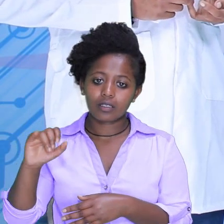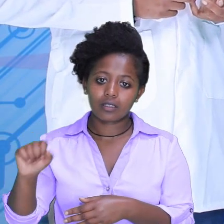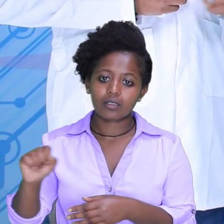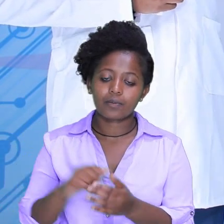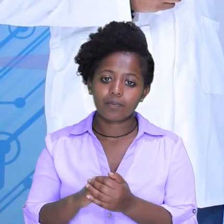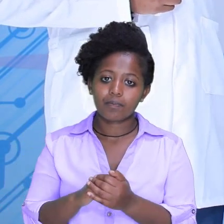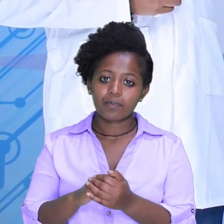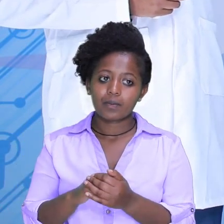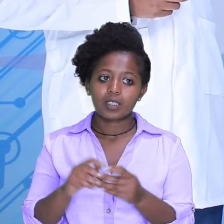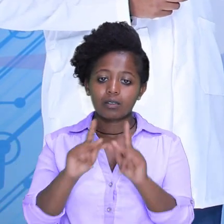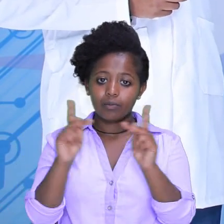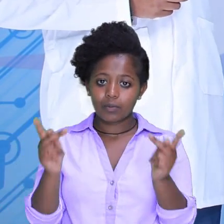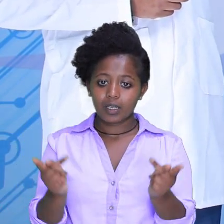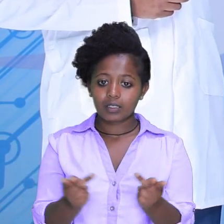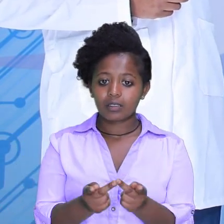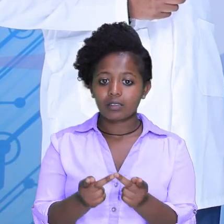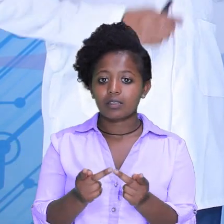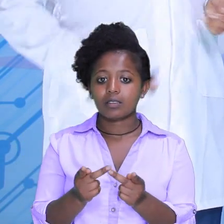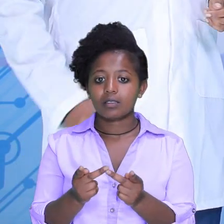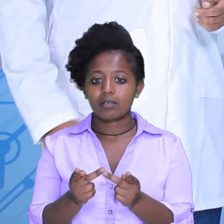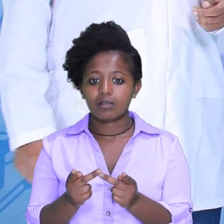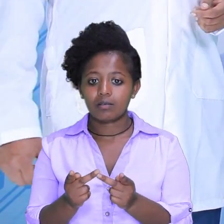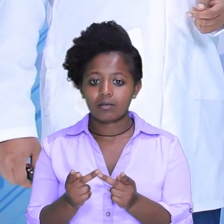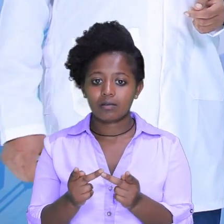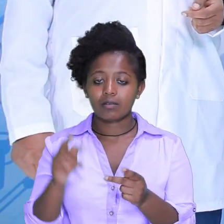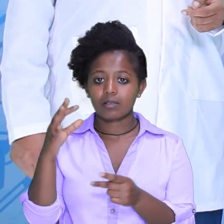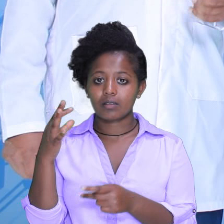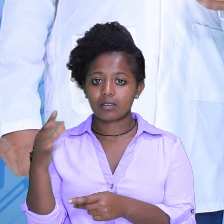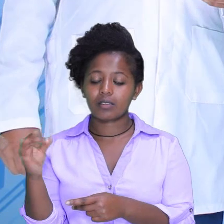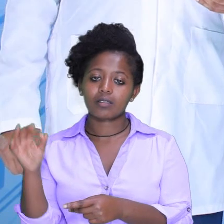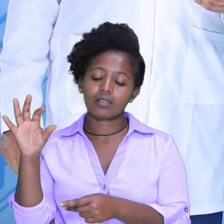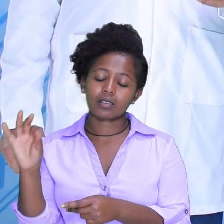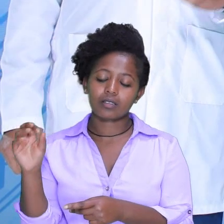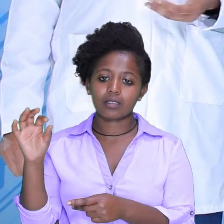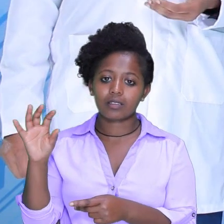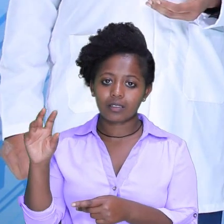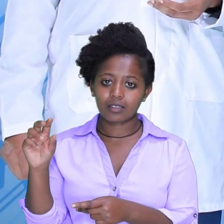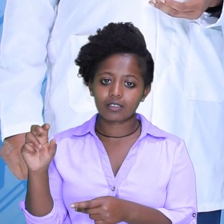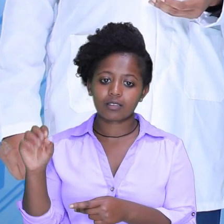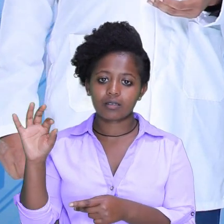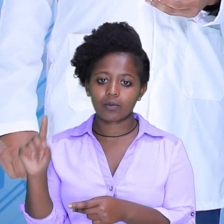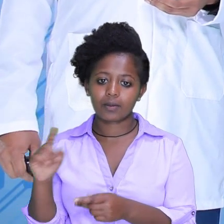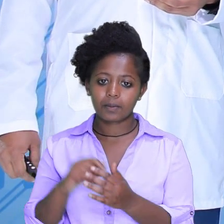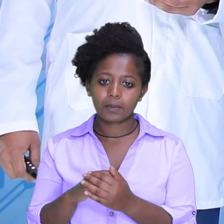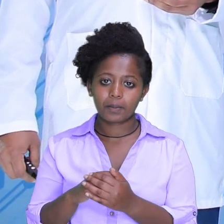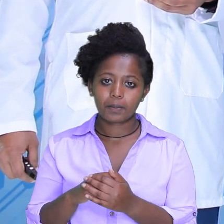Indonesian Party, of 1931. But since 1931,